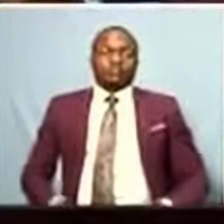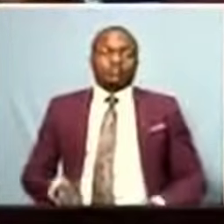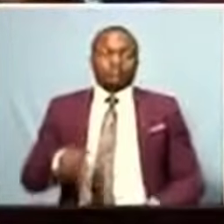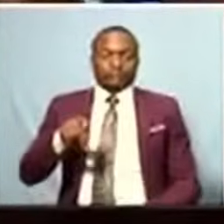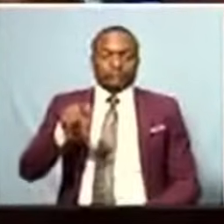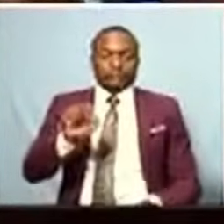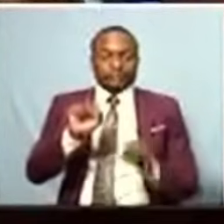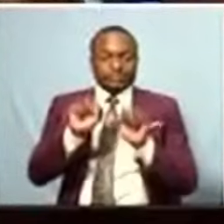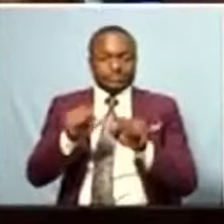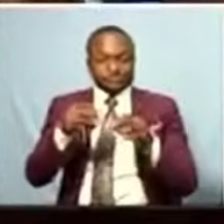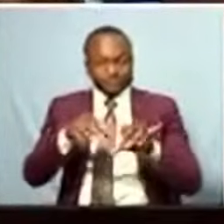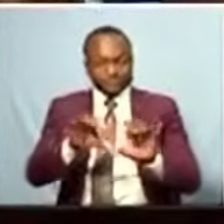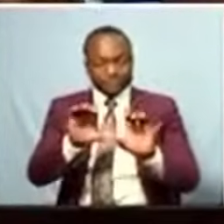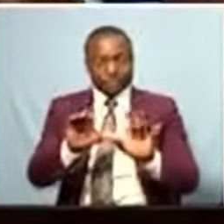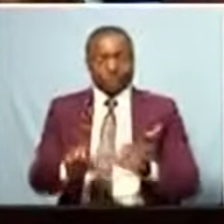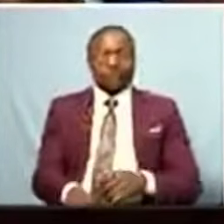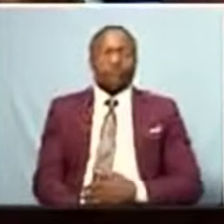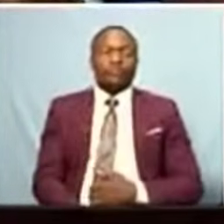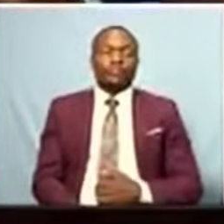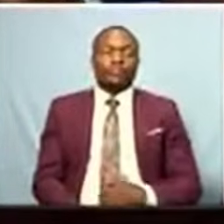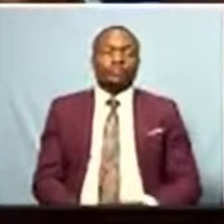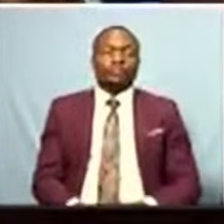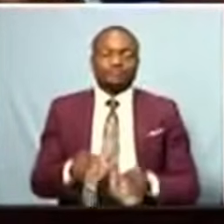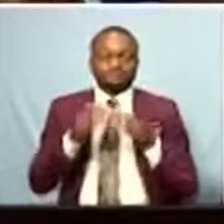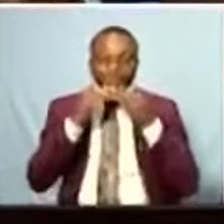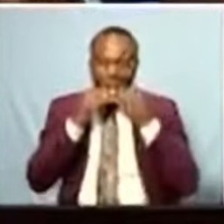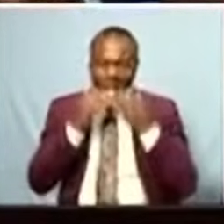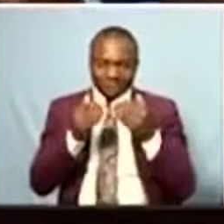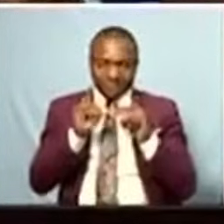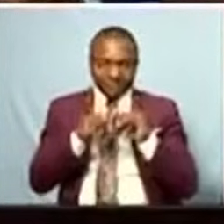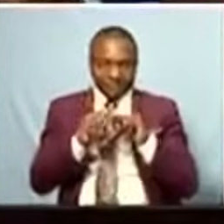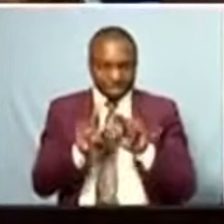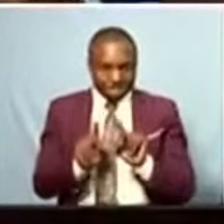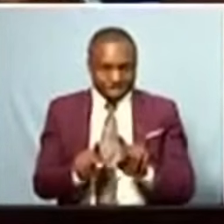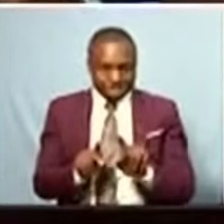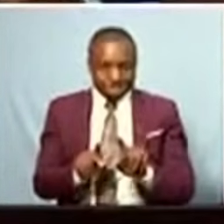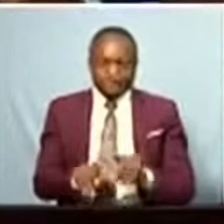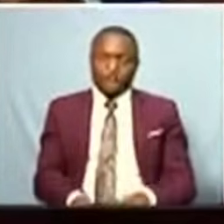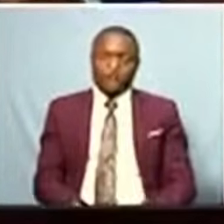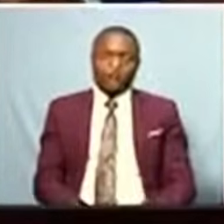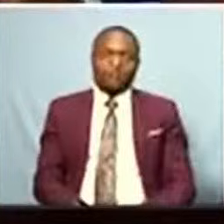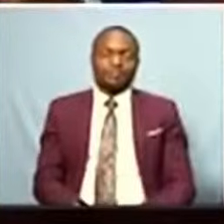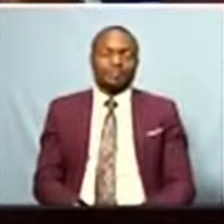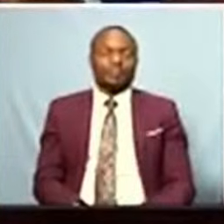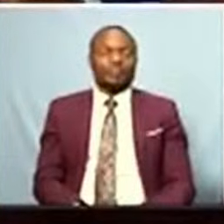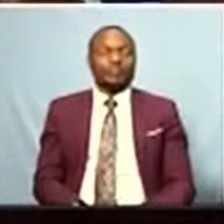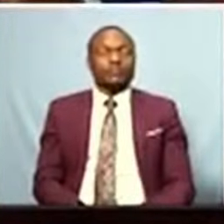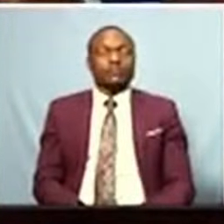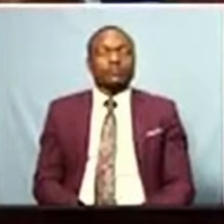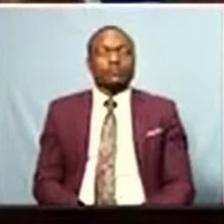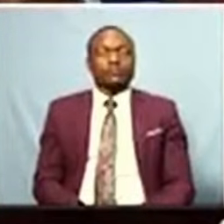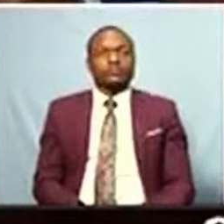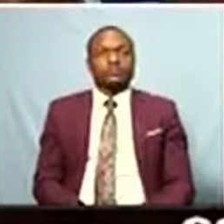PS, you can proceed. Thank you very much, Chair. I think we